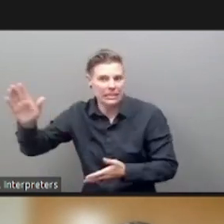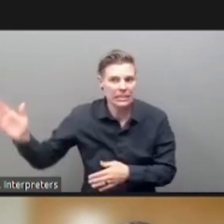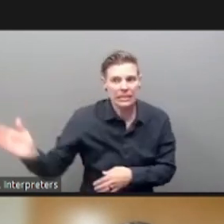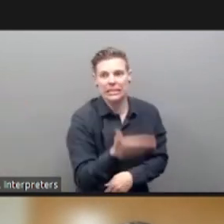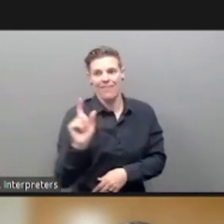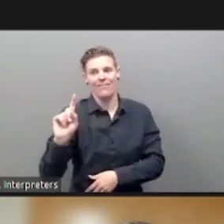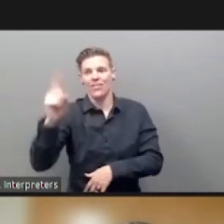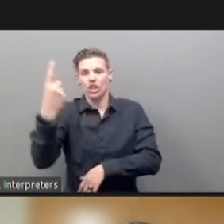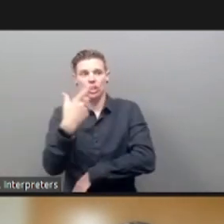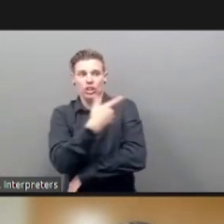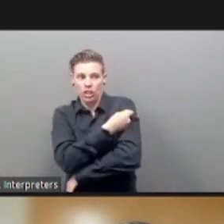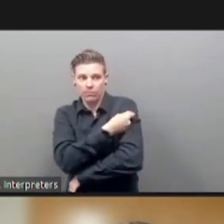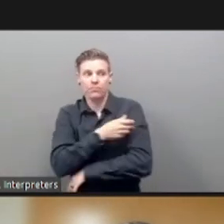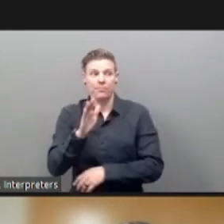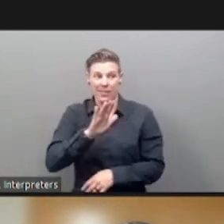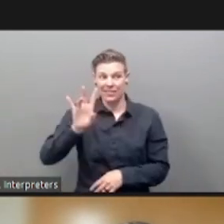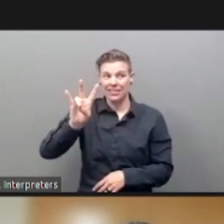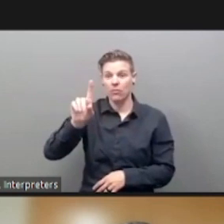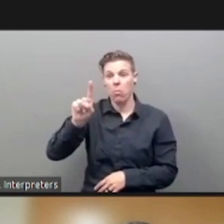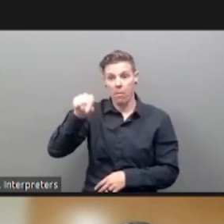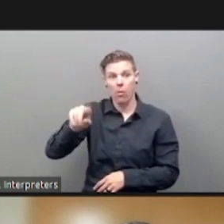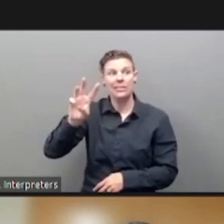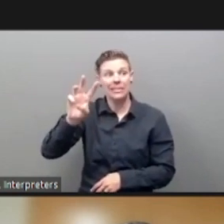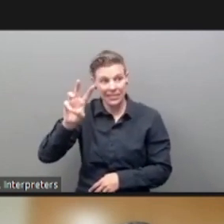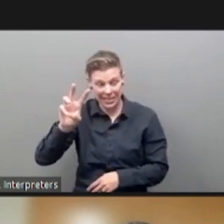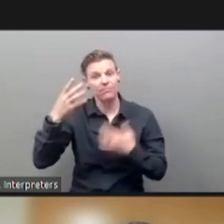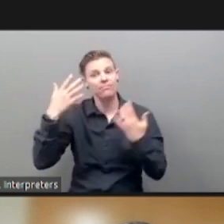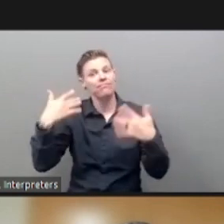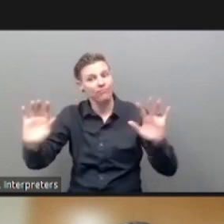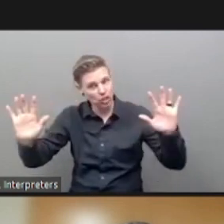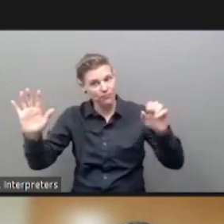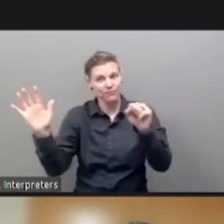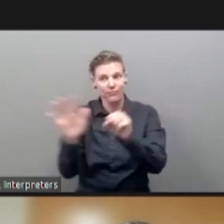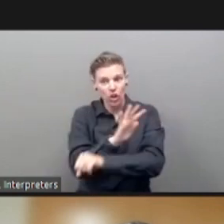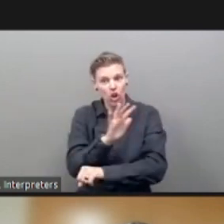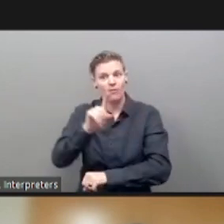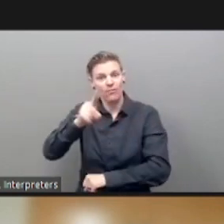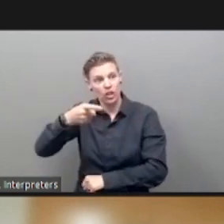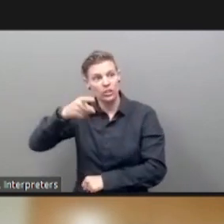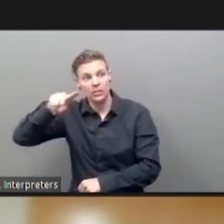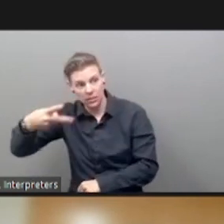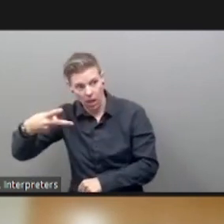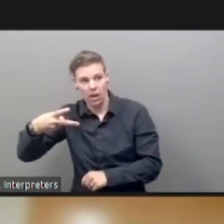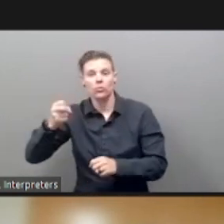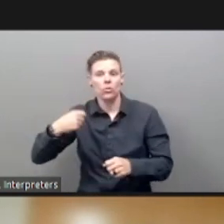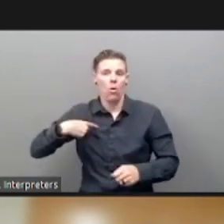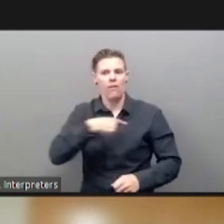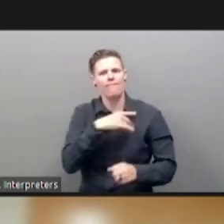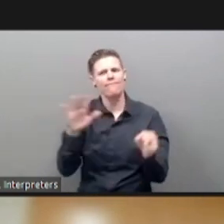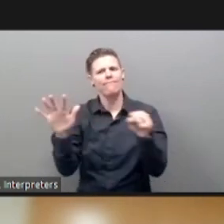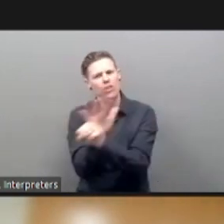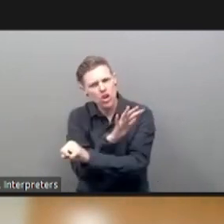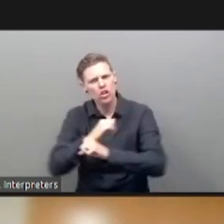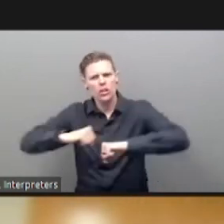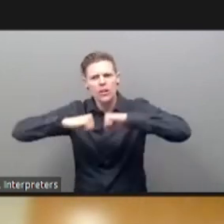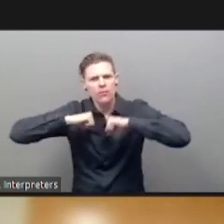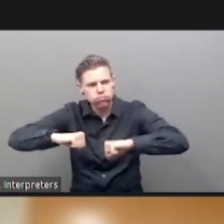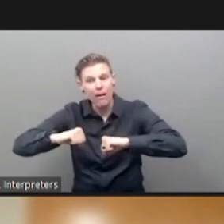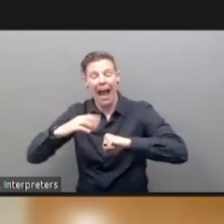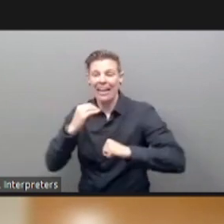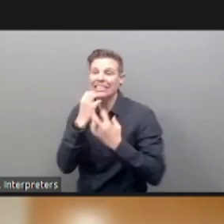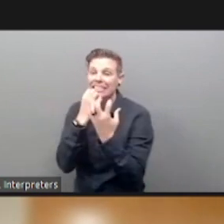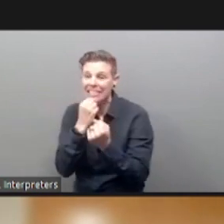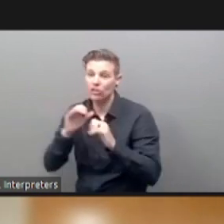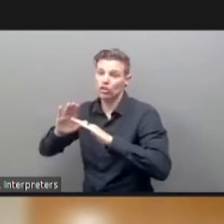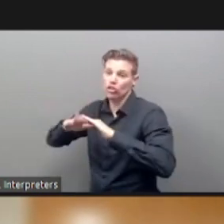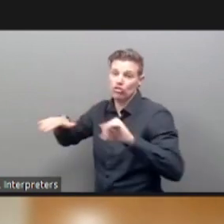a fully vaccinated rate for 18 years and older, has really helped protect our children, while other states have seen a